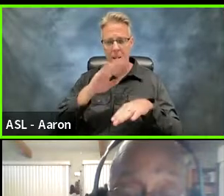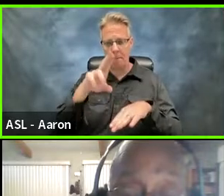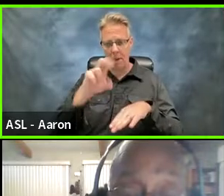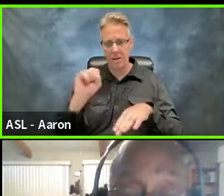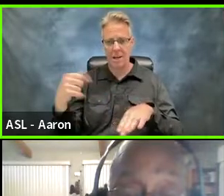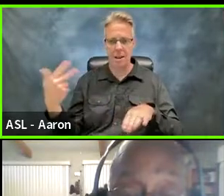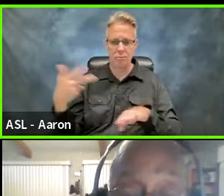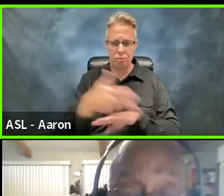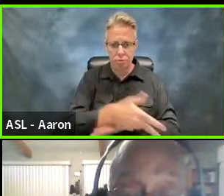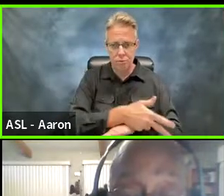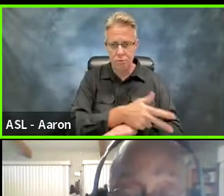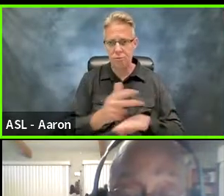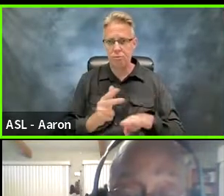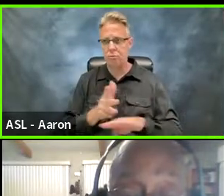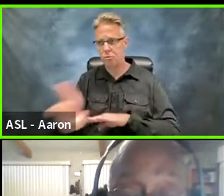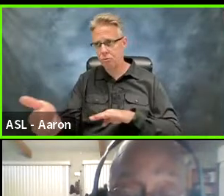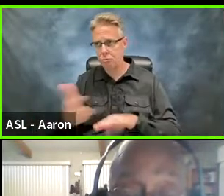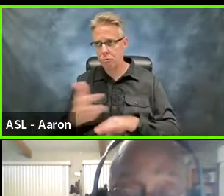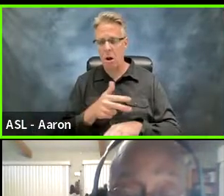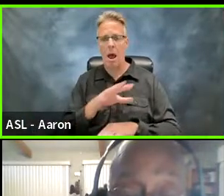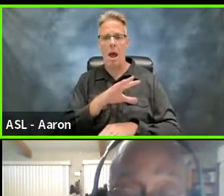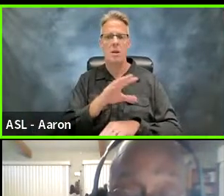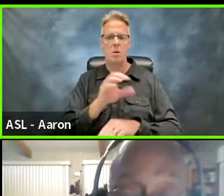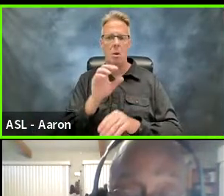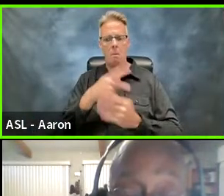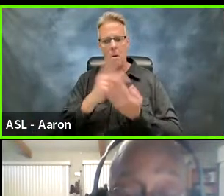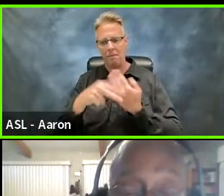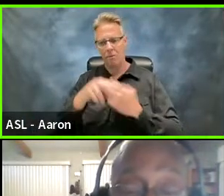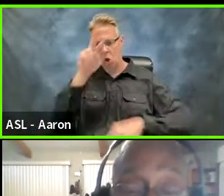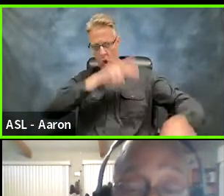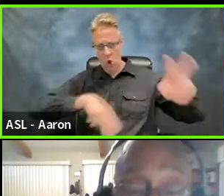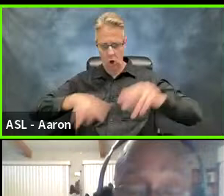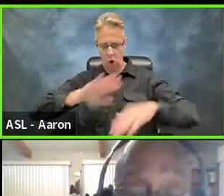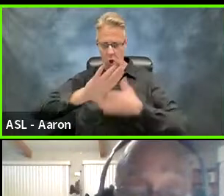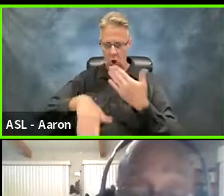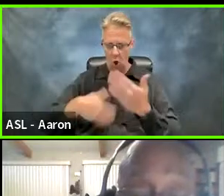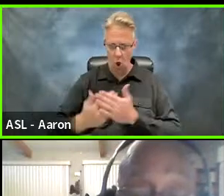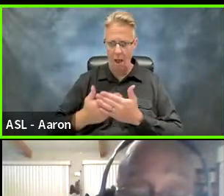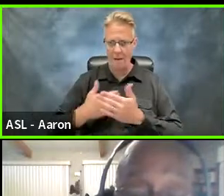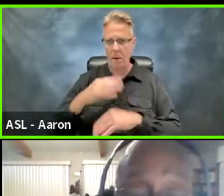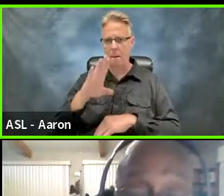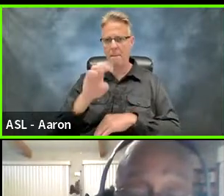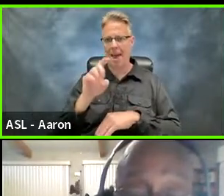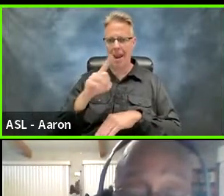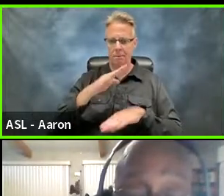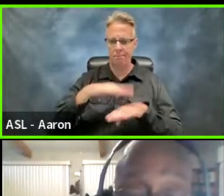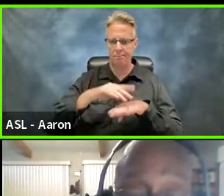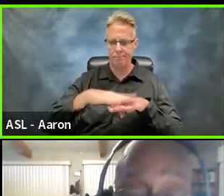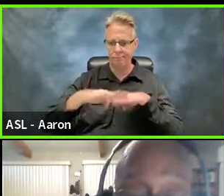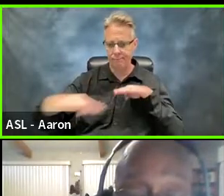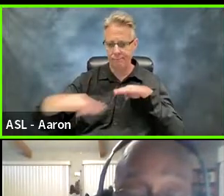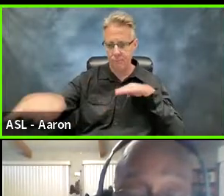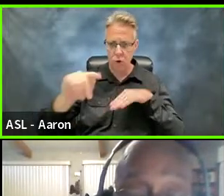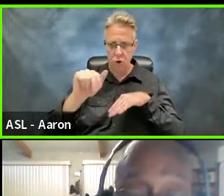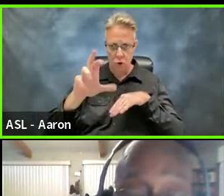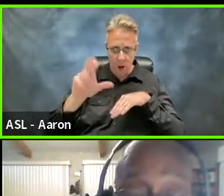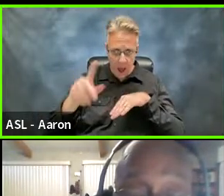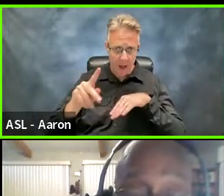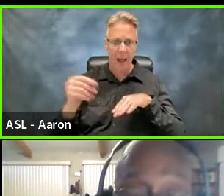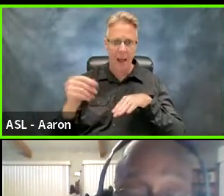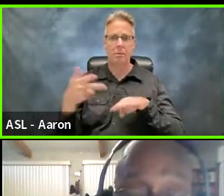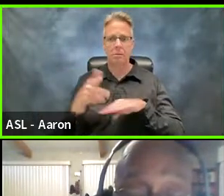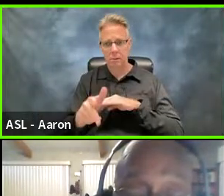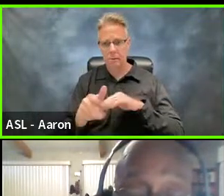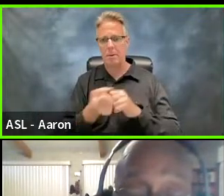as well. The program has to look at the practicality of having embedded track and the cost to the program of having embedded track, spell